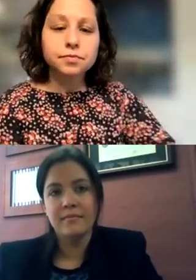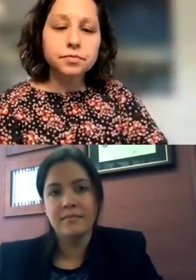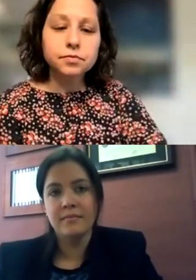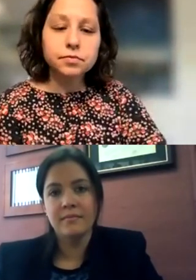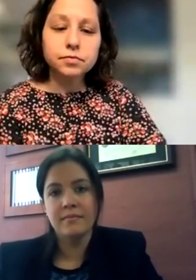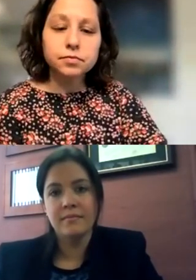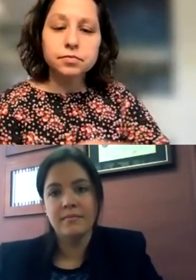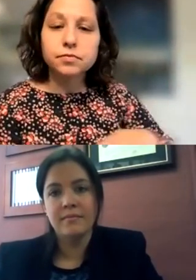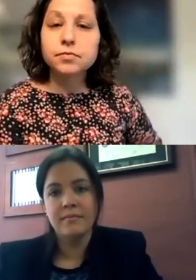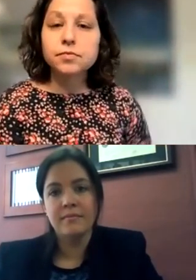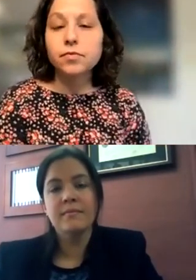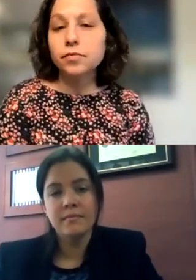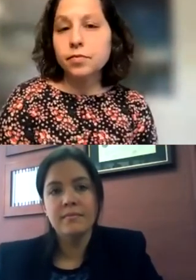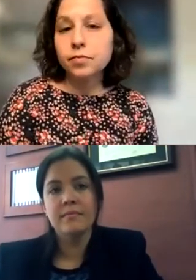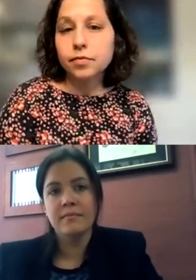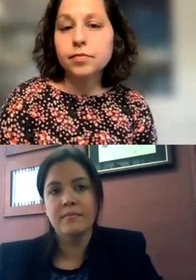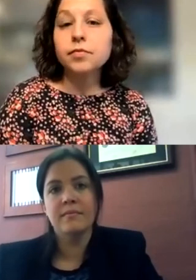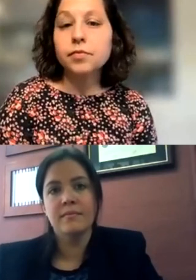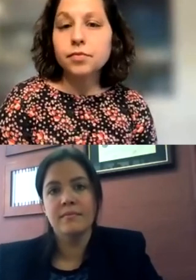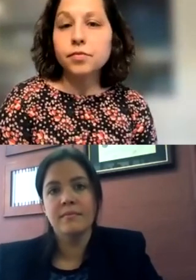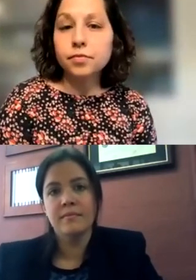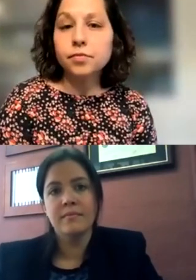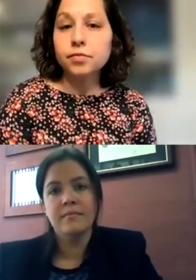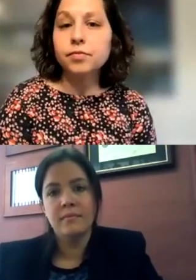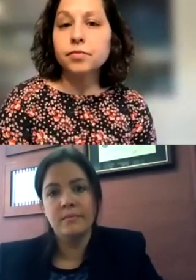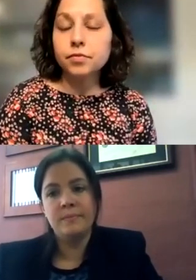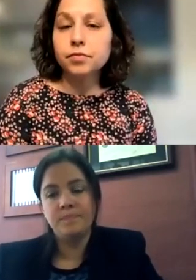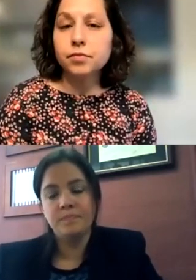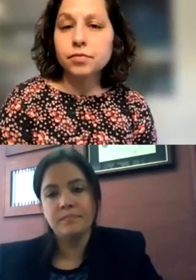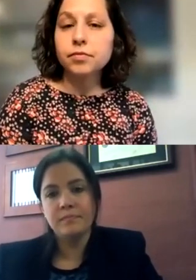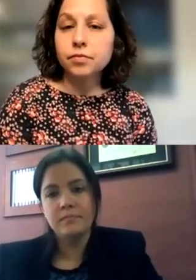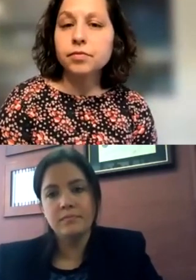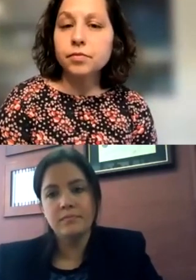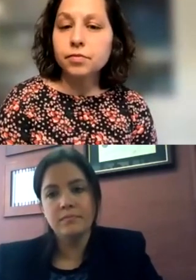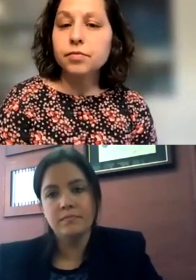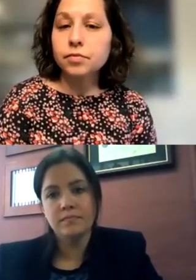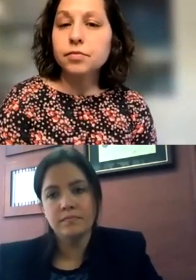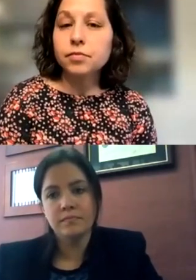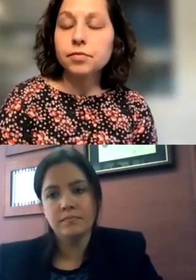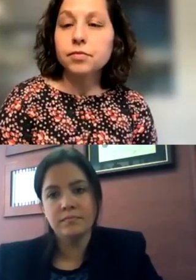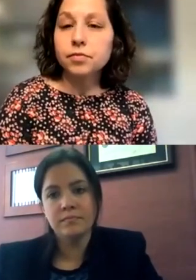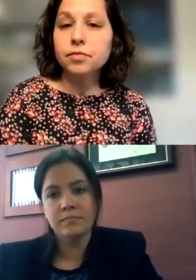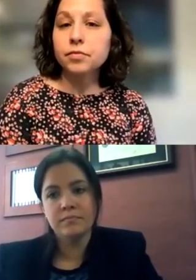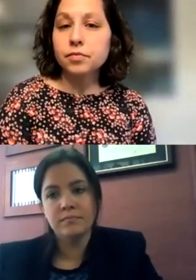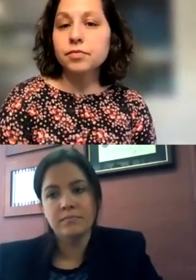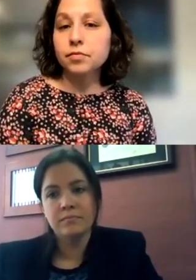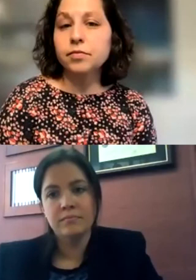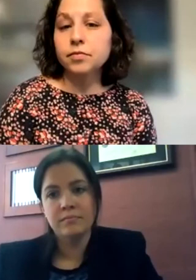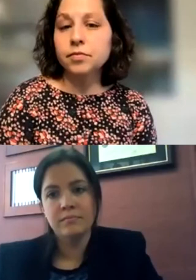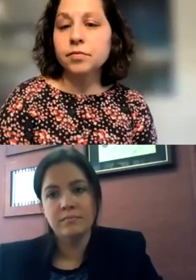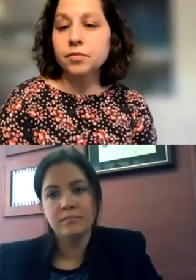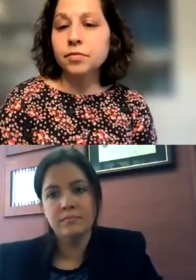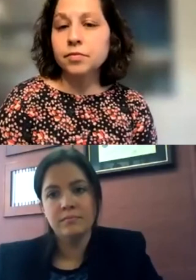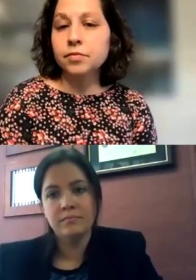team interaction is something else that we monitor, and depending on what clinical setting we're in. Sometimes the emphasis is more on team